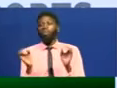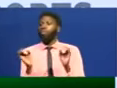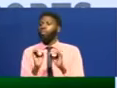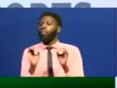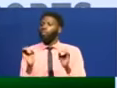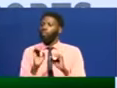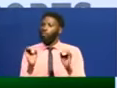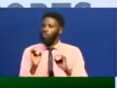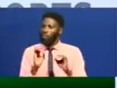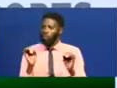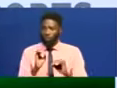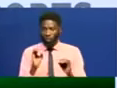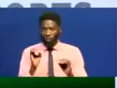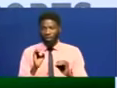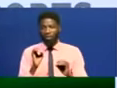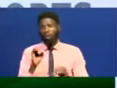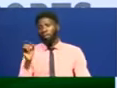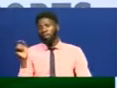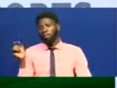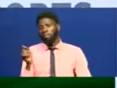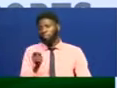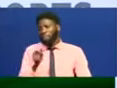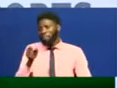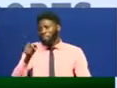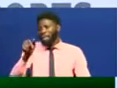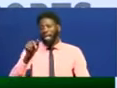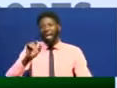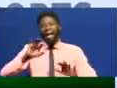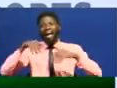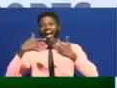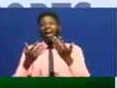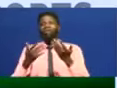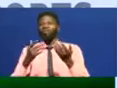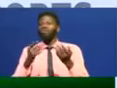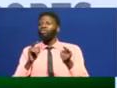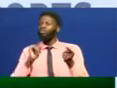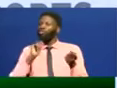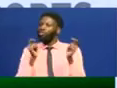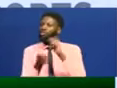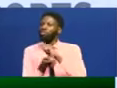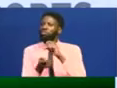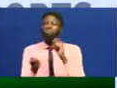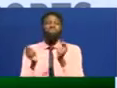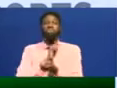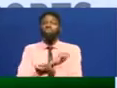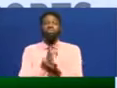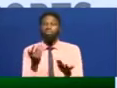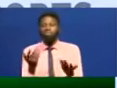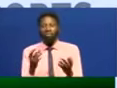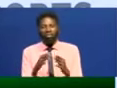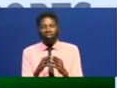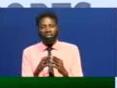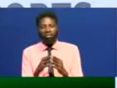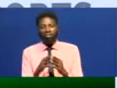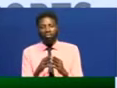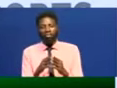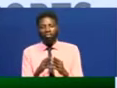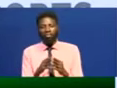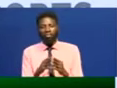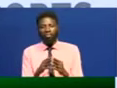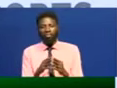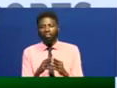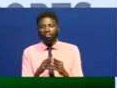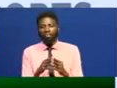and unpredictable rewards framework. It was absolutely inconceivable